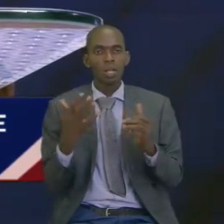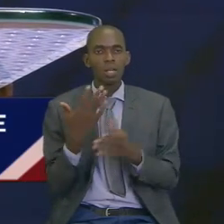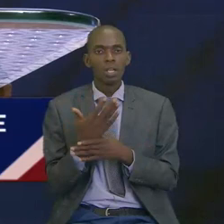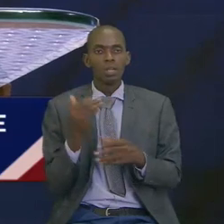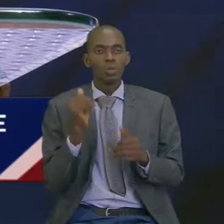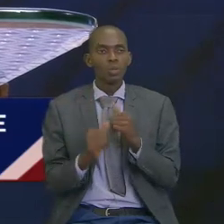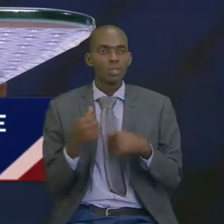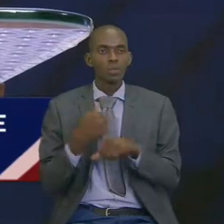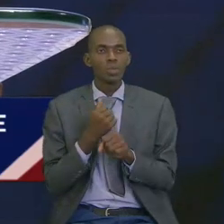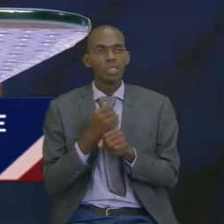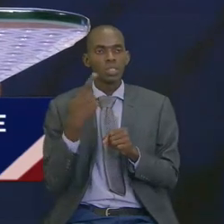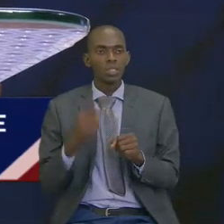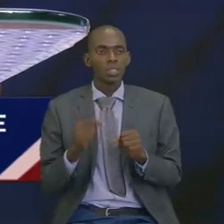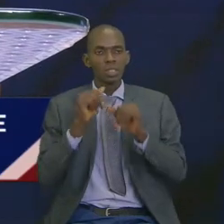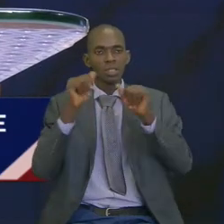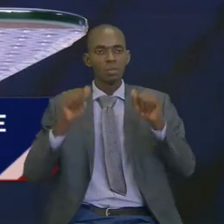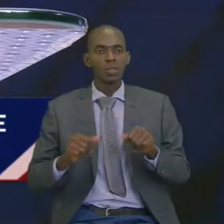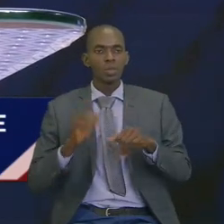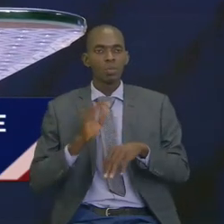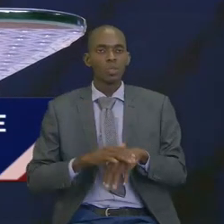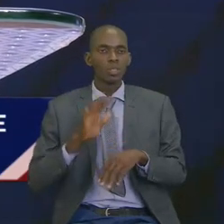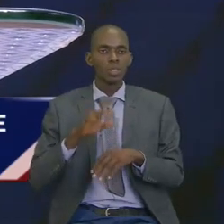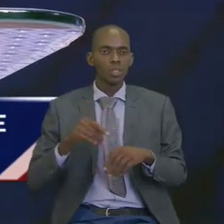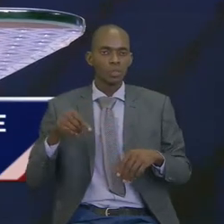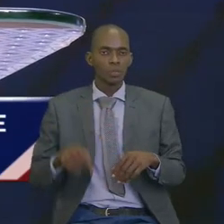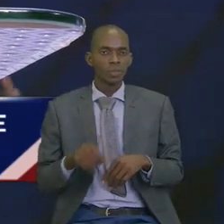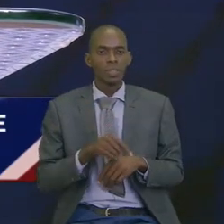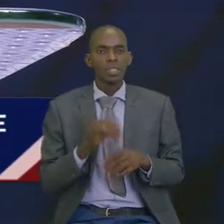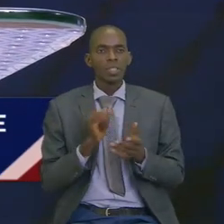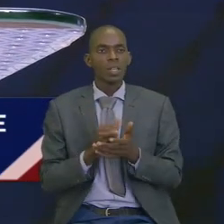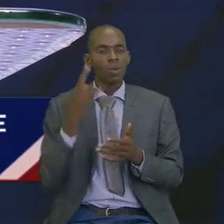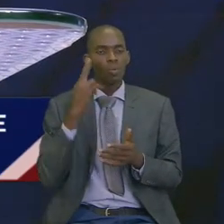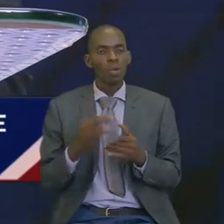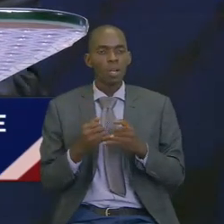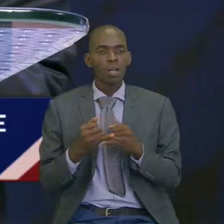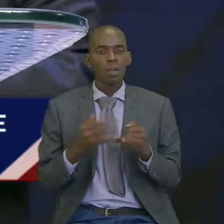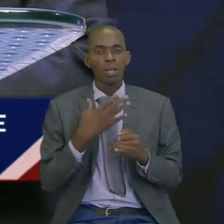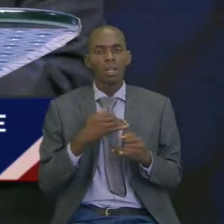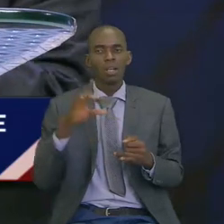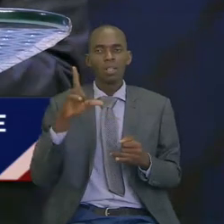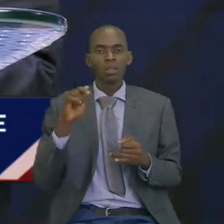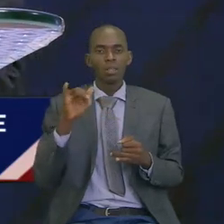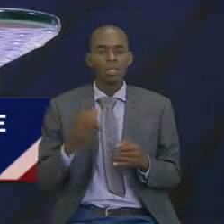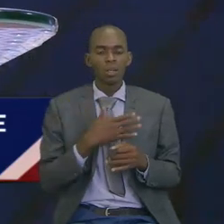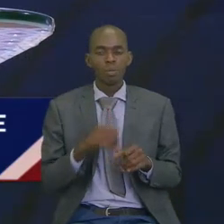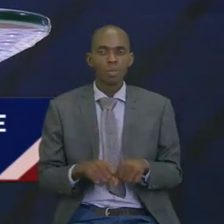feet that were iron and clay, and break them in pieces. Then